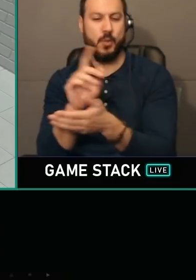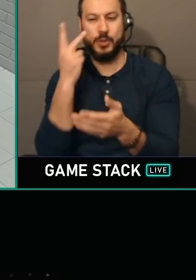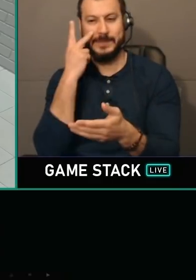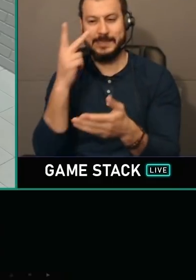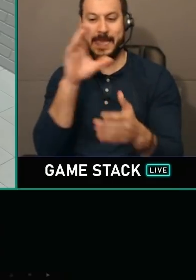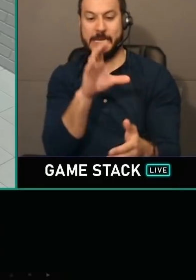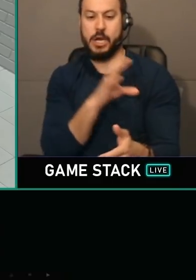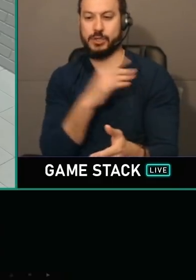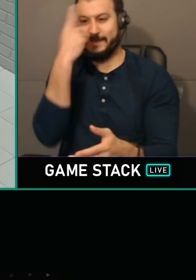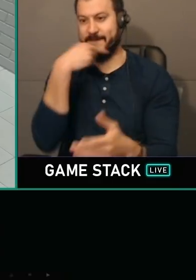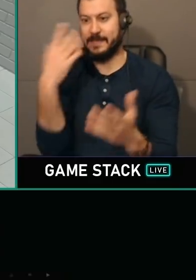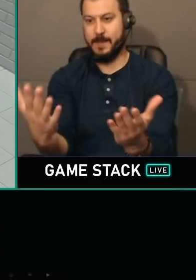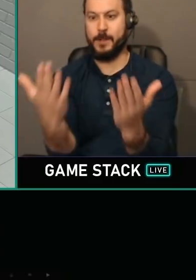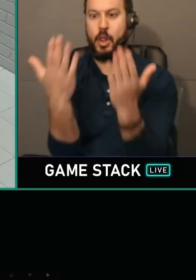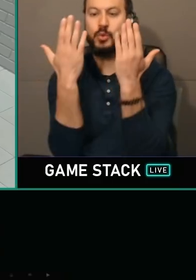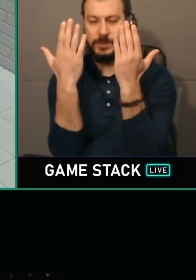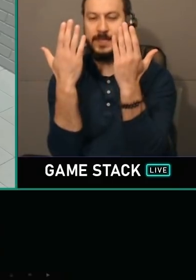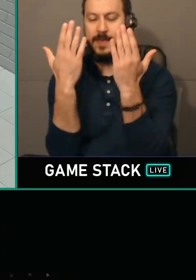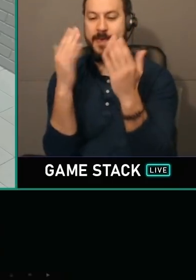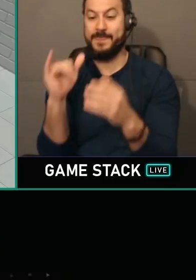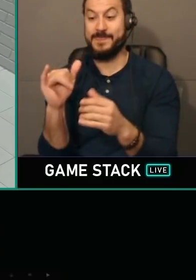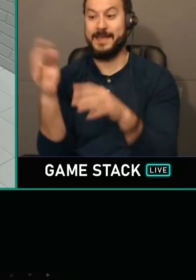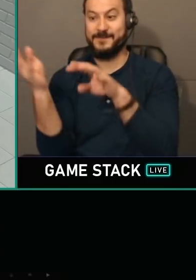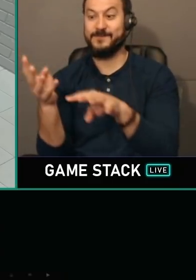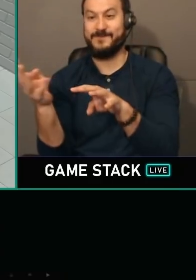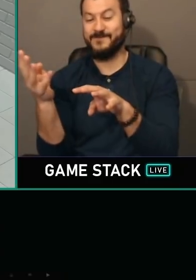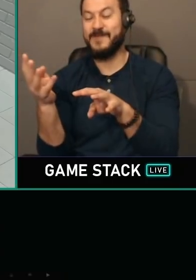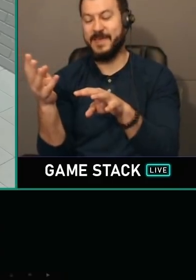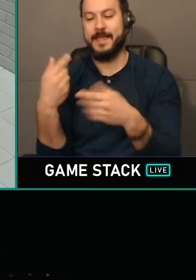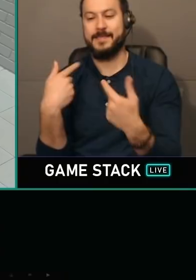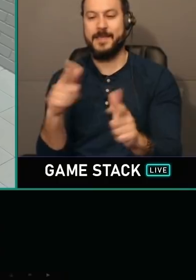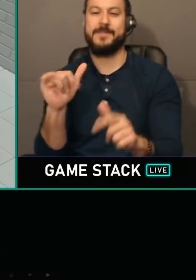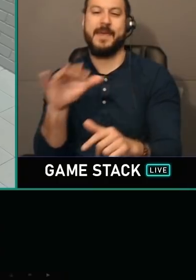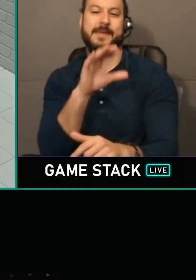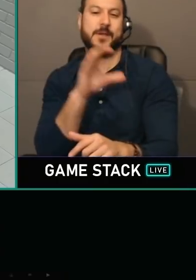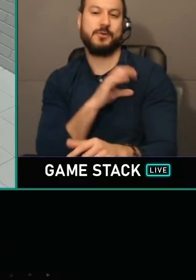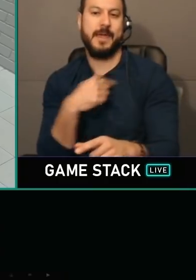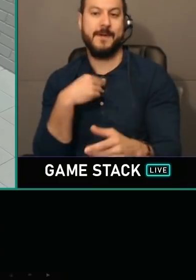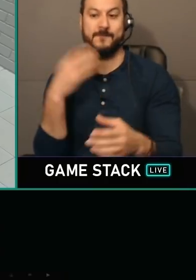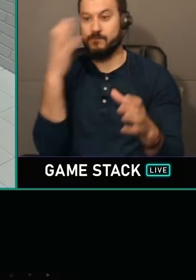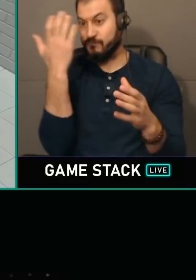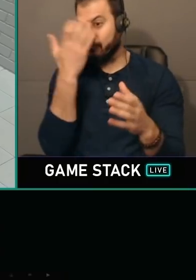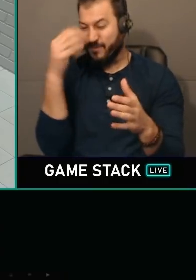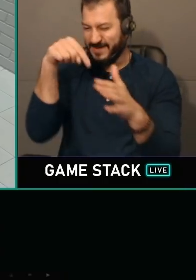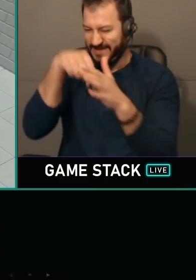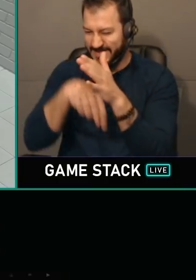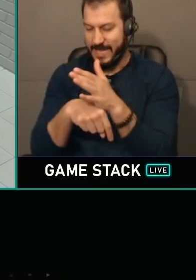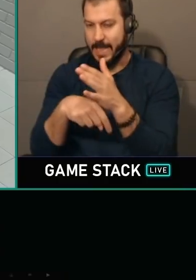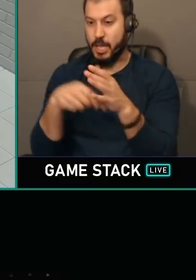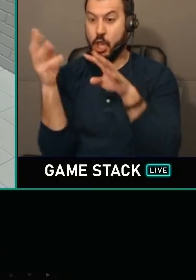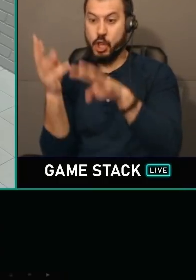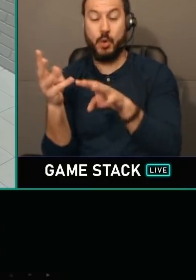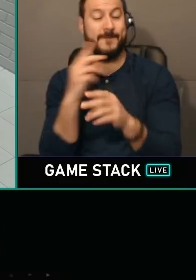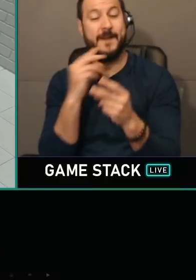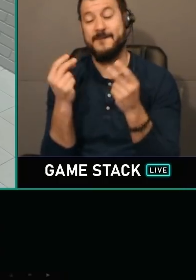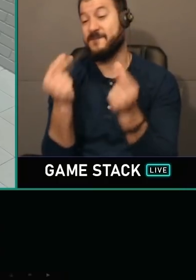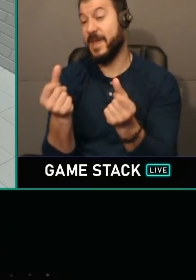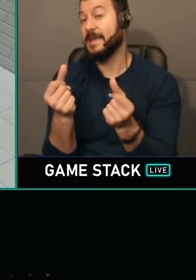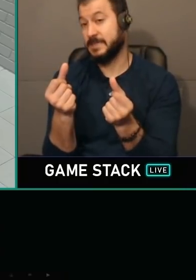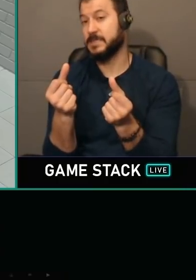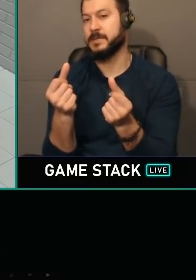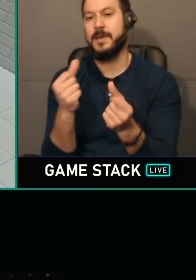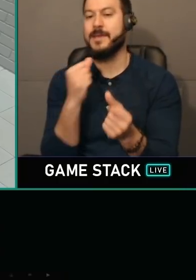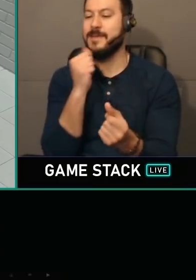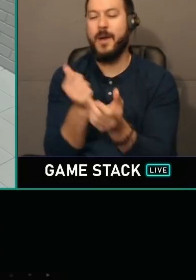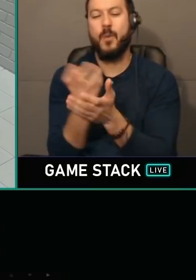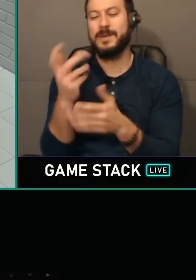close. Sampler feedback streaming allows that character to have incredible detail loaded extremely quickly and not waste